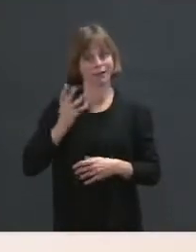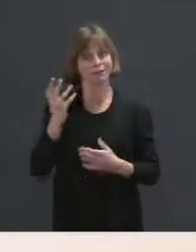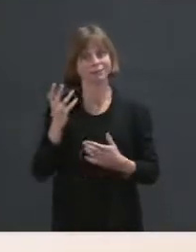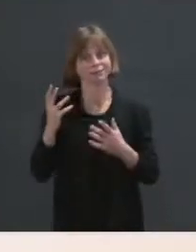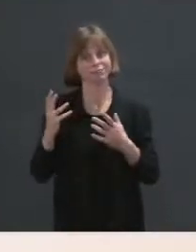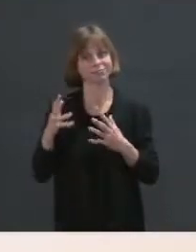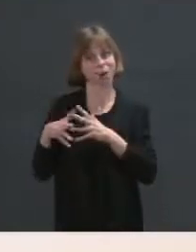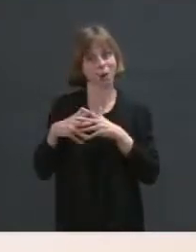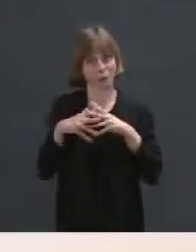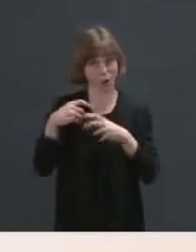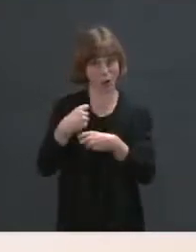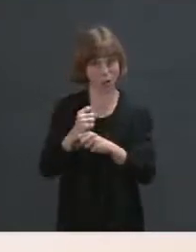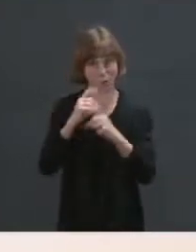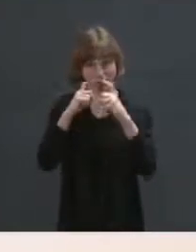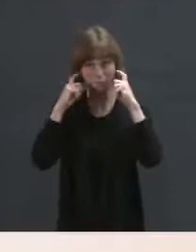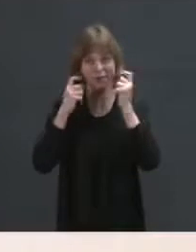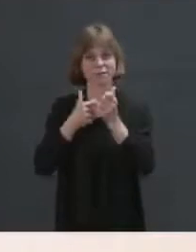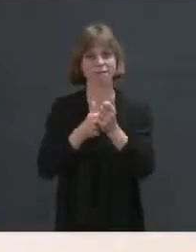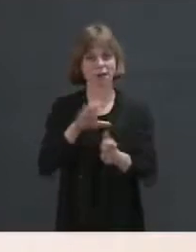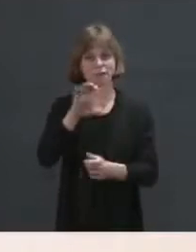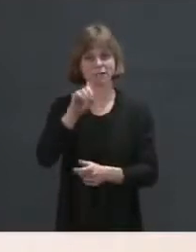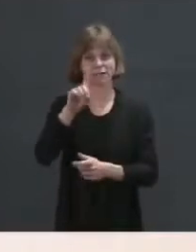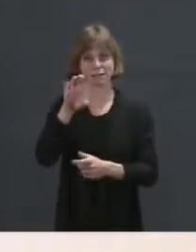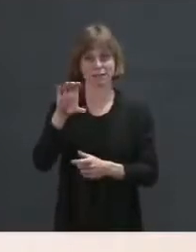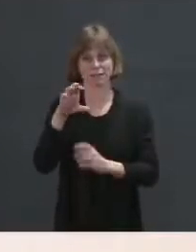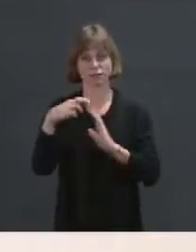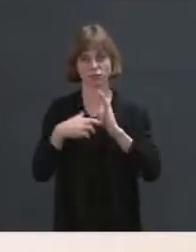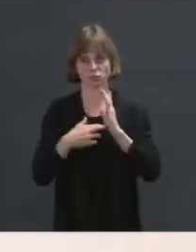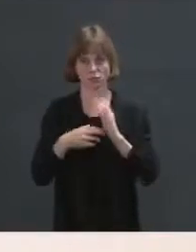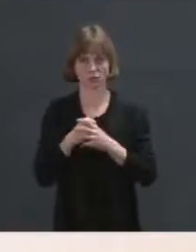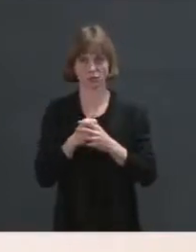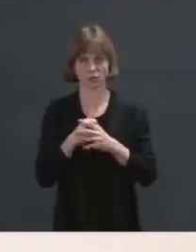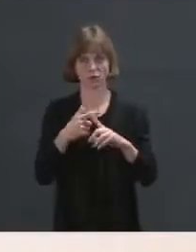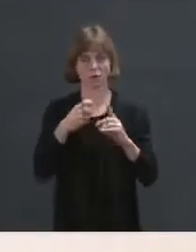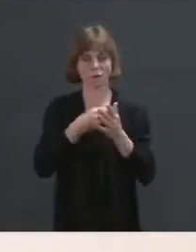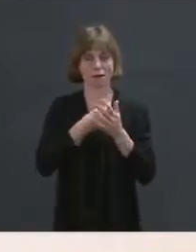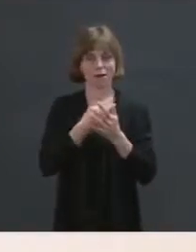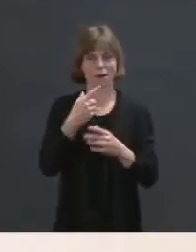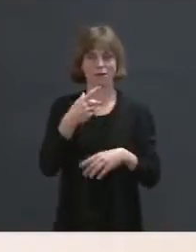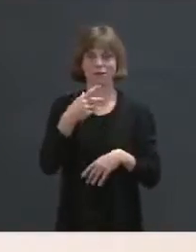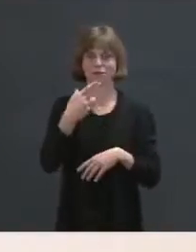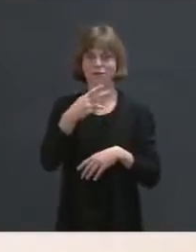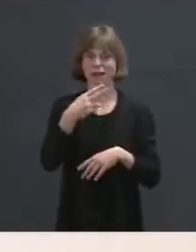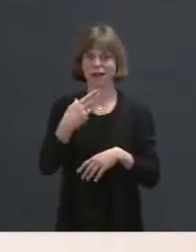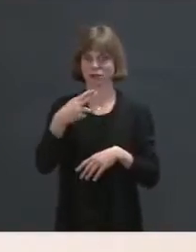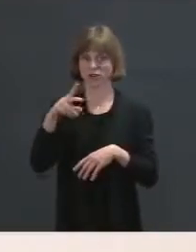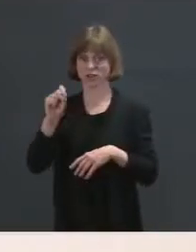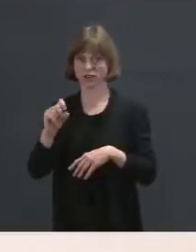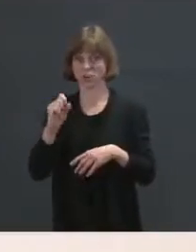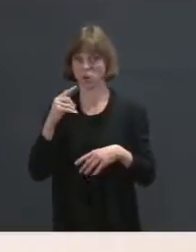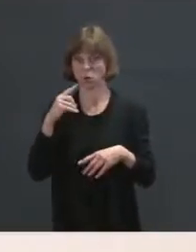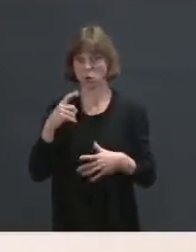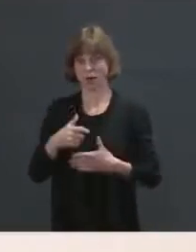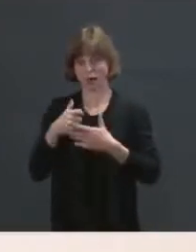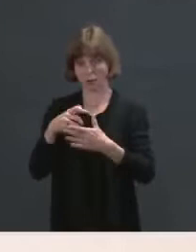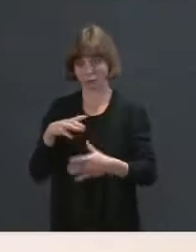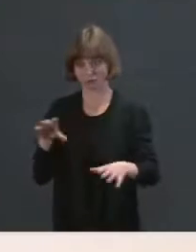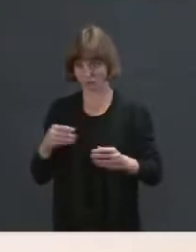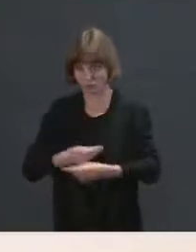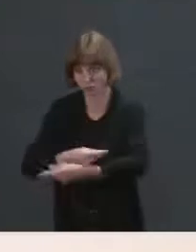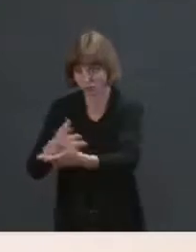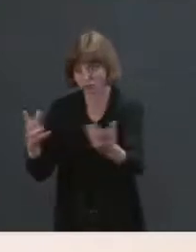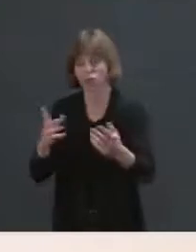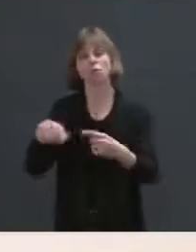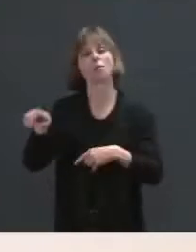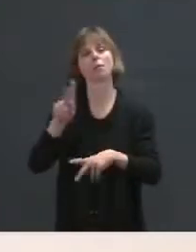possible through existing funding at HHS, and with this action, we are hoping to level the playing field, giving vulnerable populations